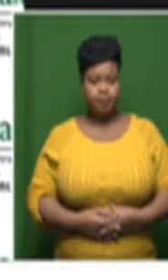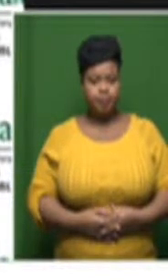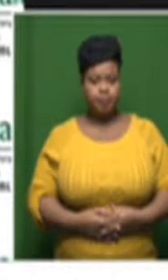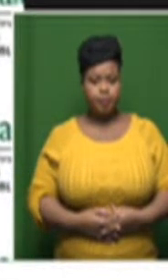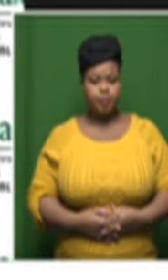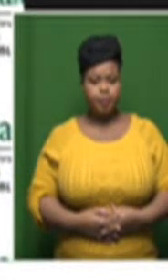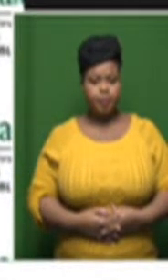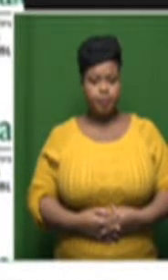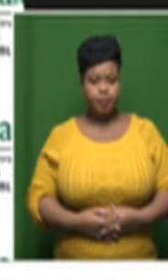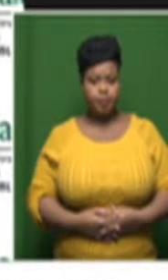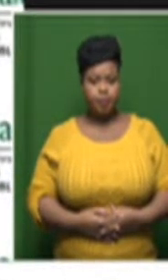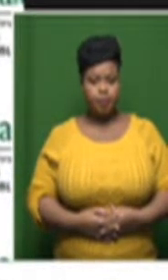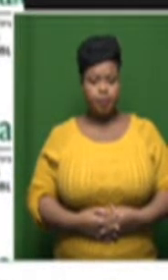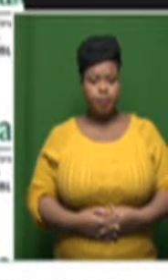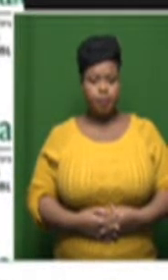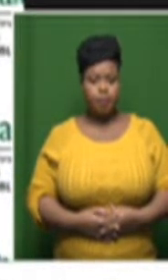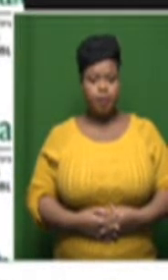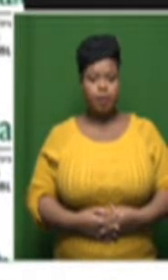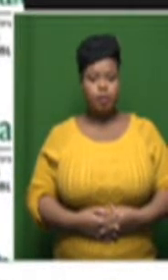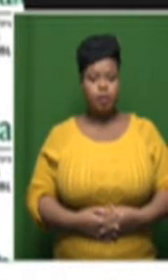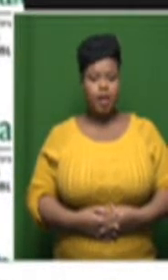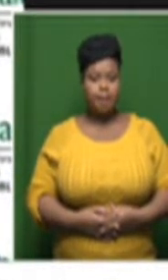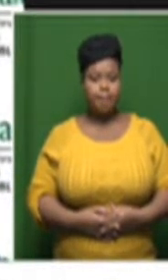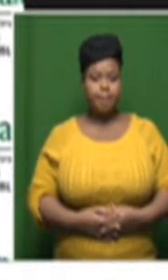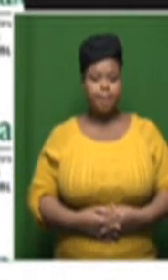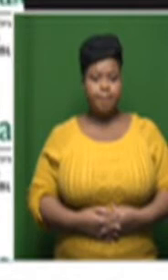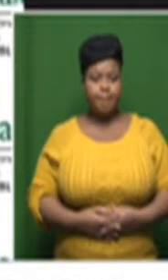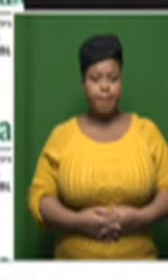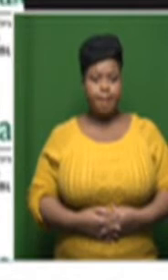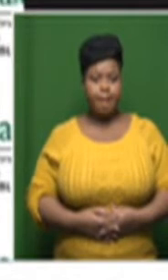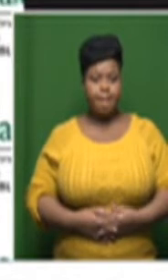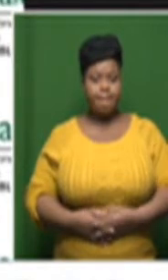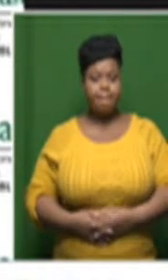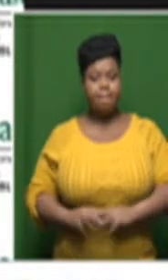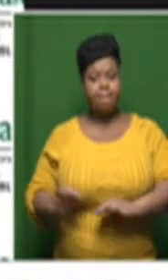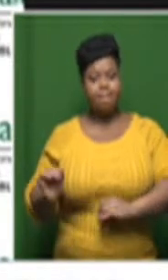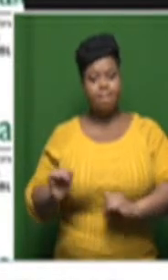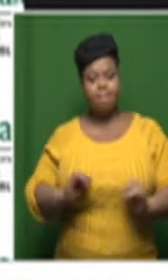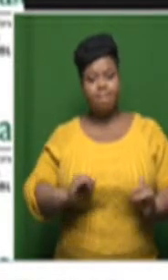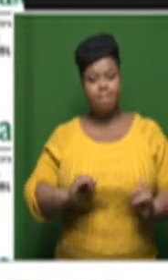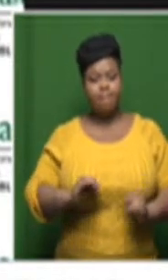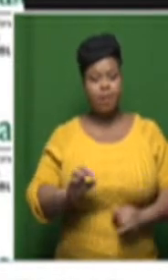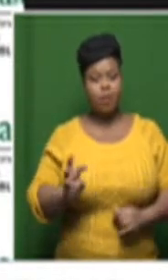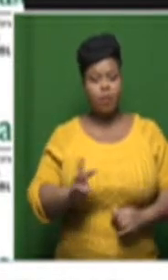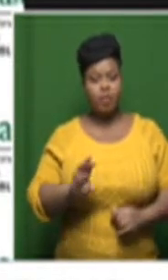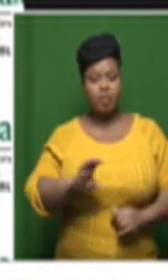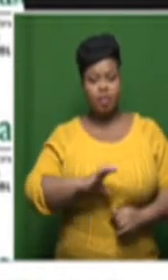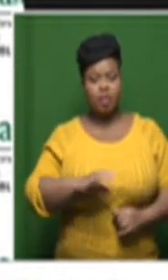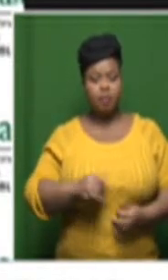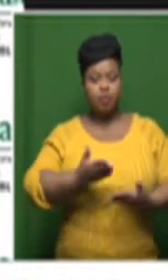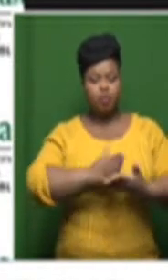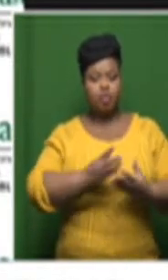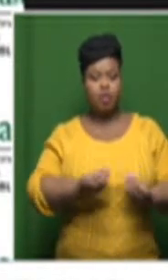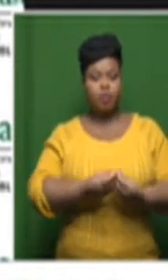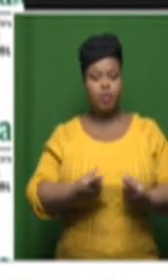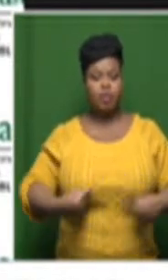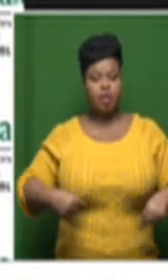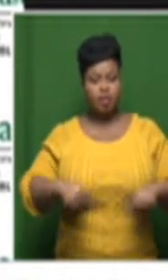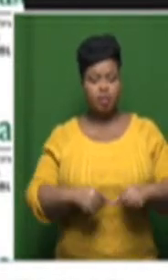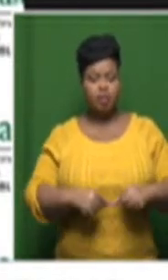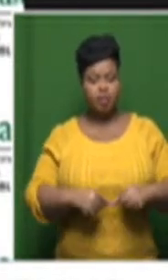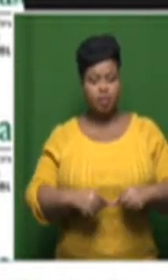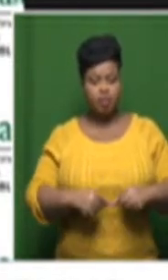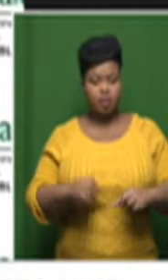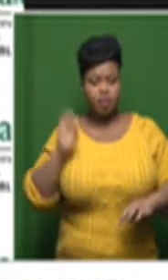also invited the Overberg district in the Western Cape to share with us the success of the innovation